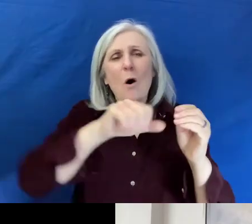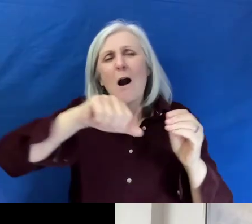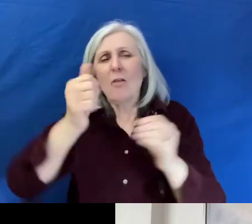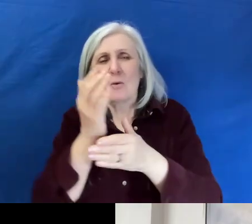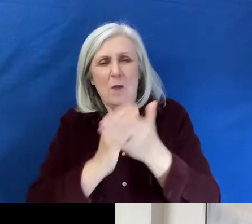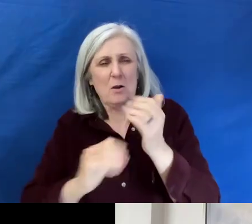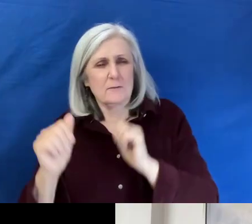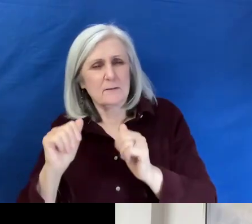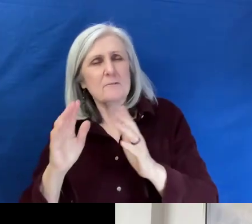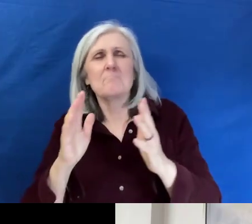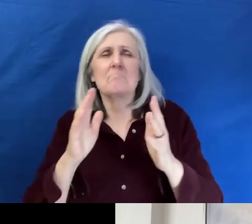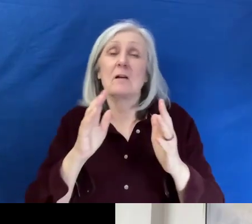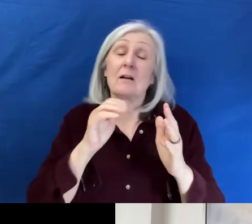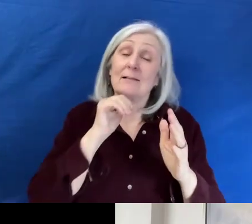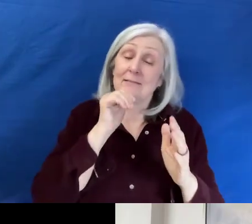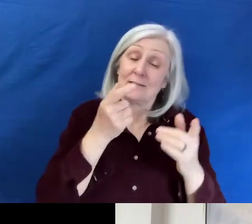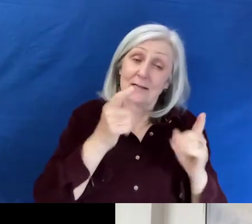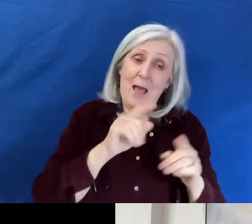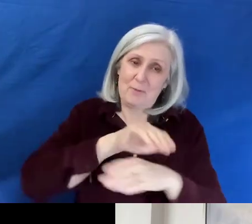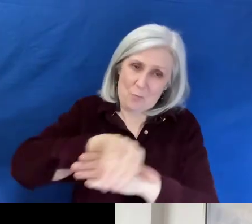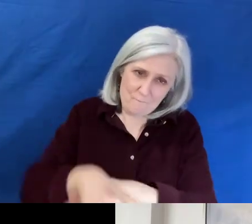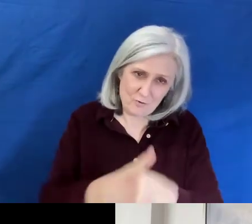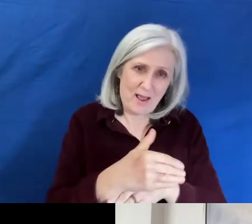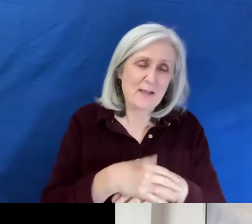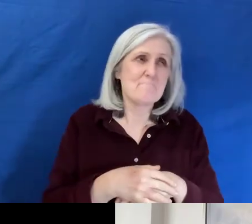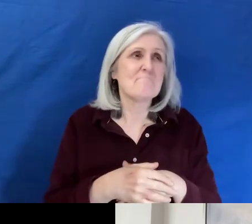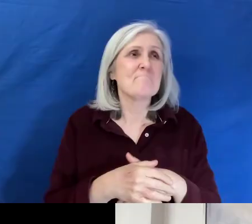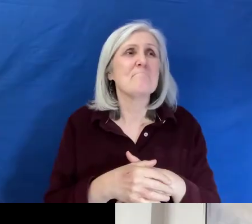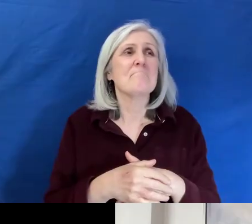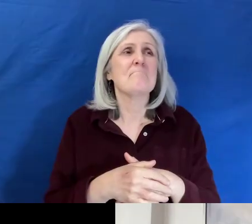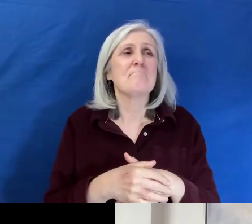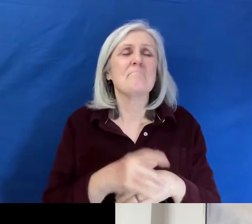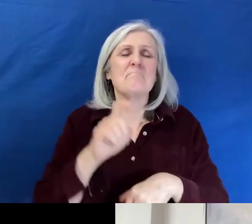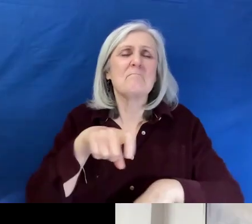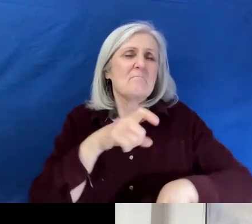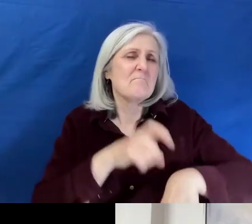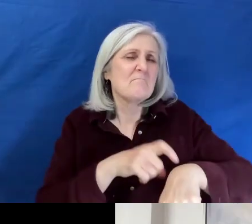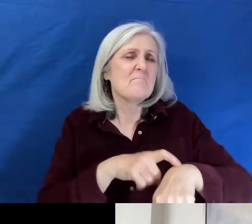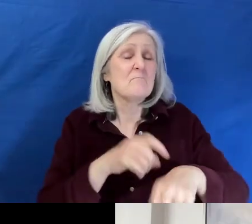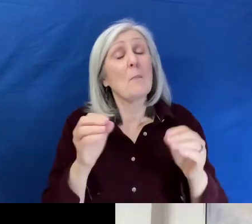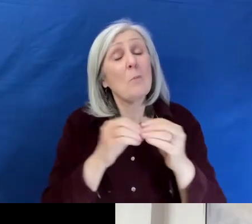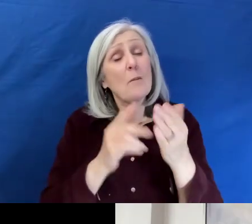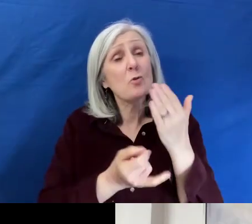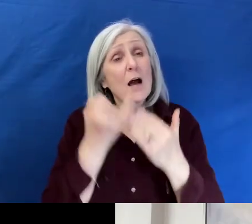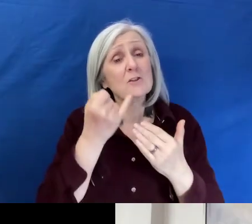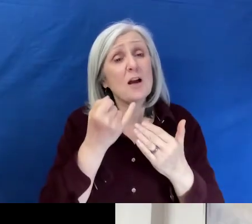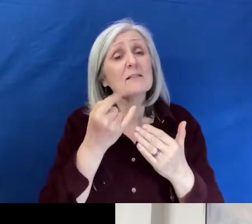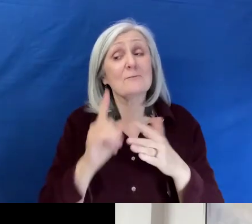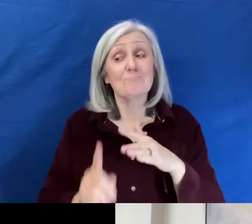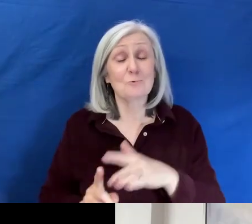none of that happens overnight. So and yeah, some more projects are kind of coming my way. And in the